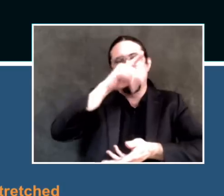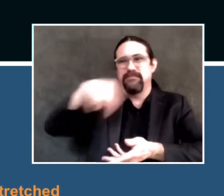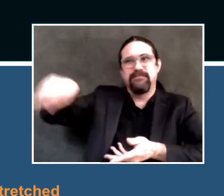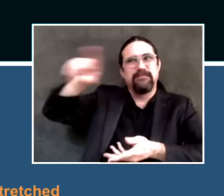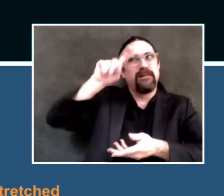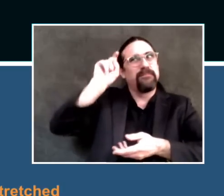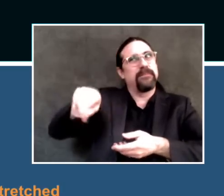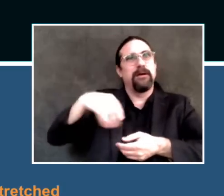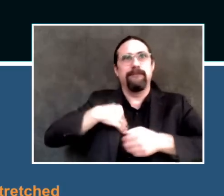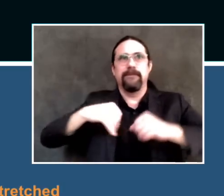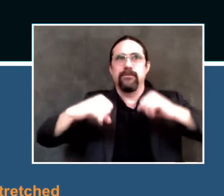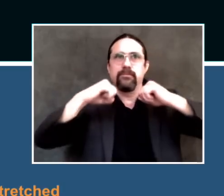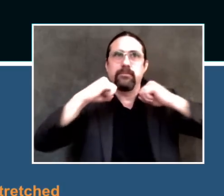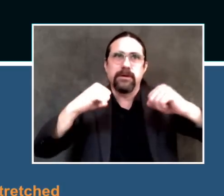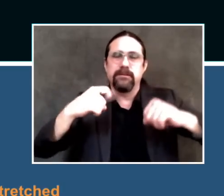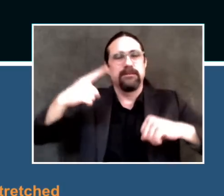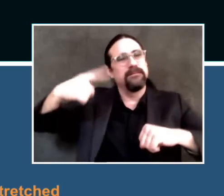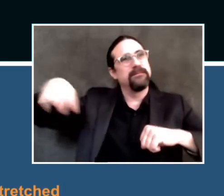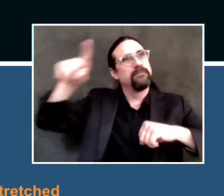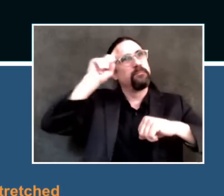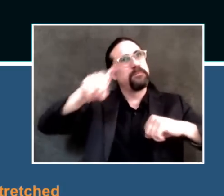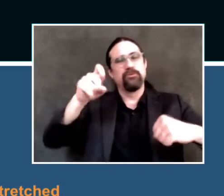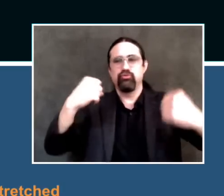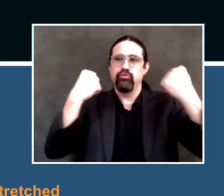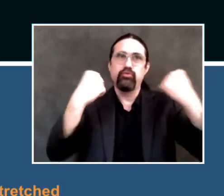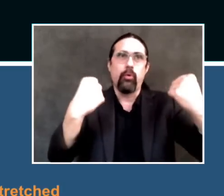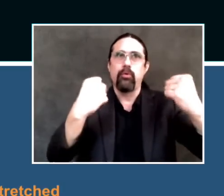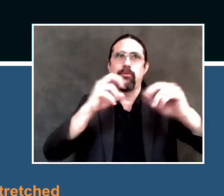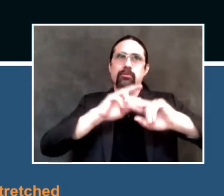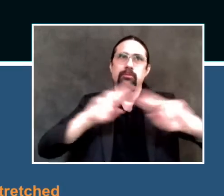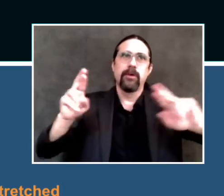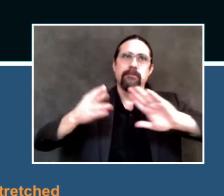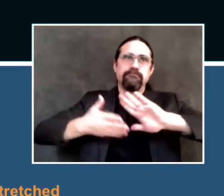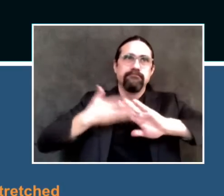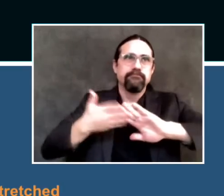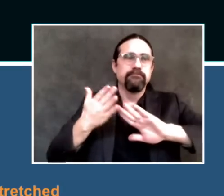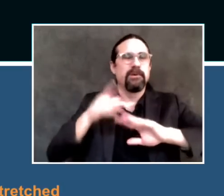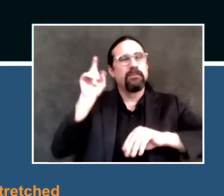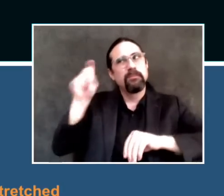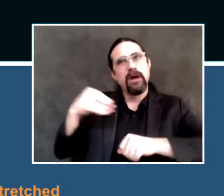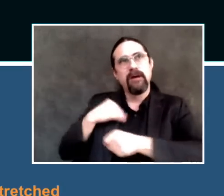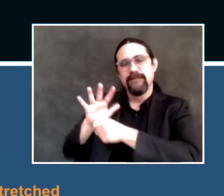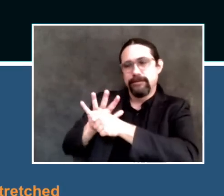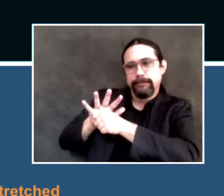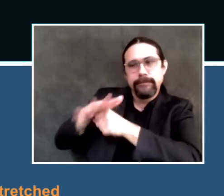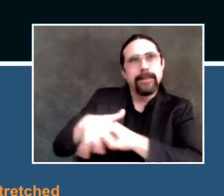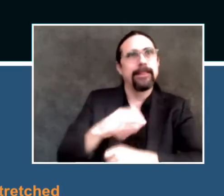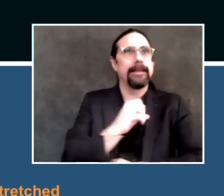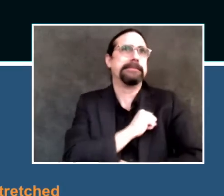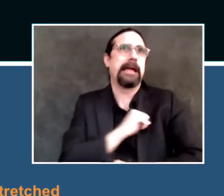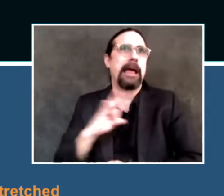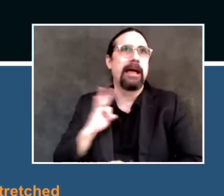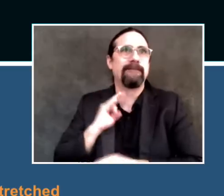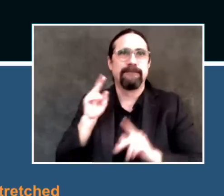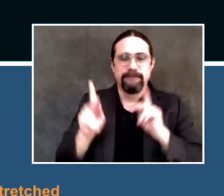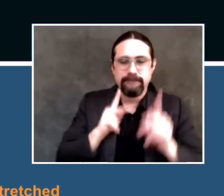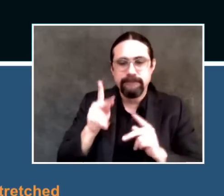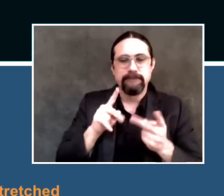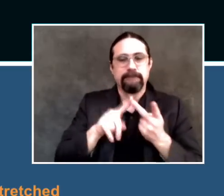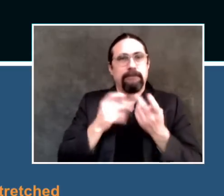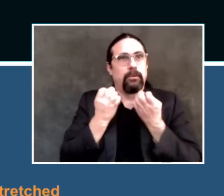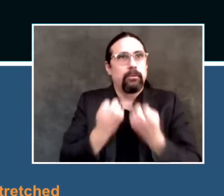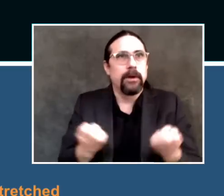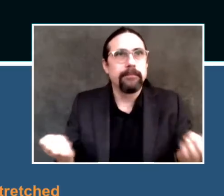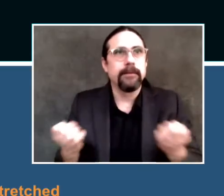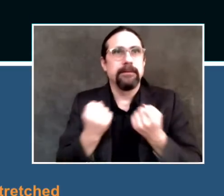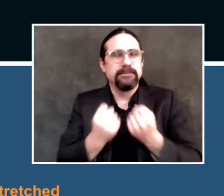the personnel, the supplies, the equipment, really beefing up our healthcare system for the onslaught that we've